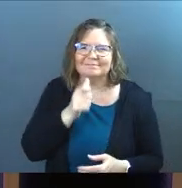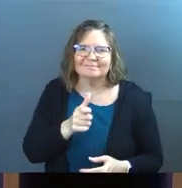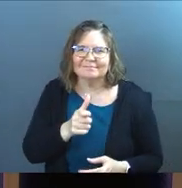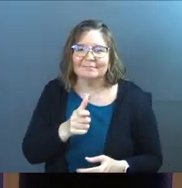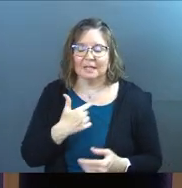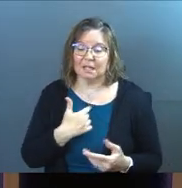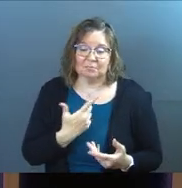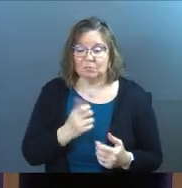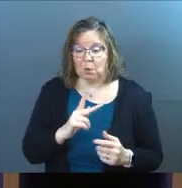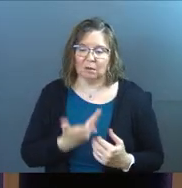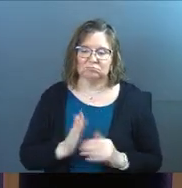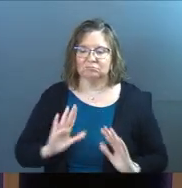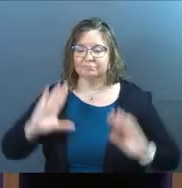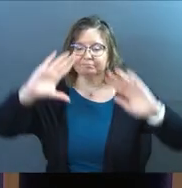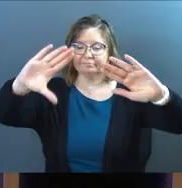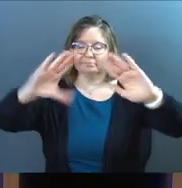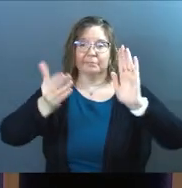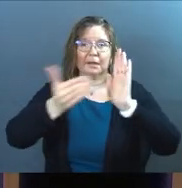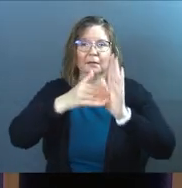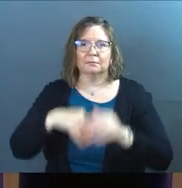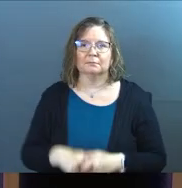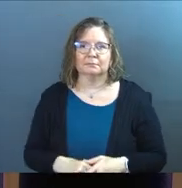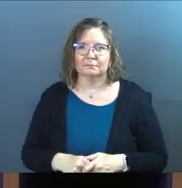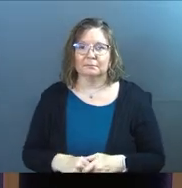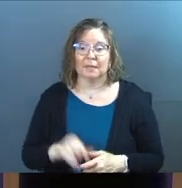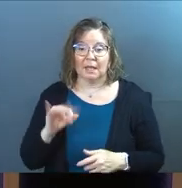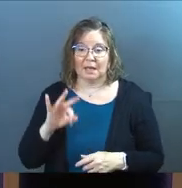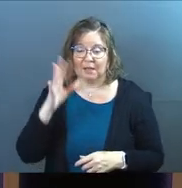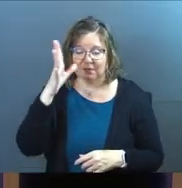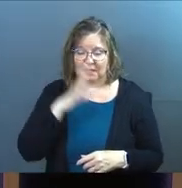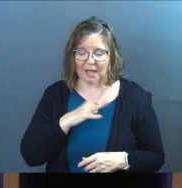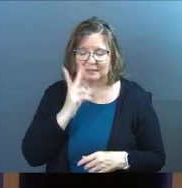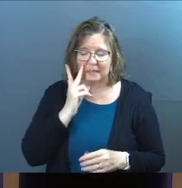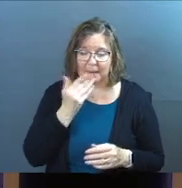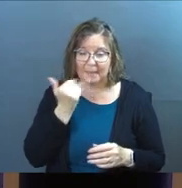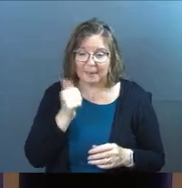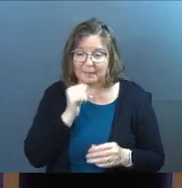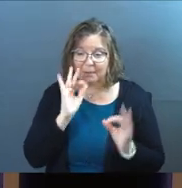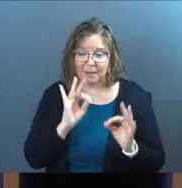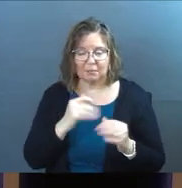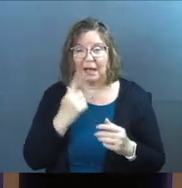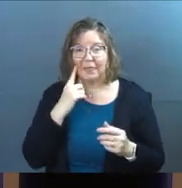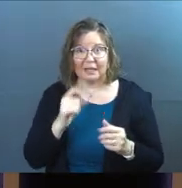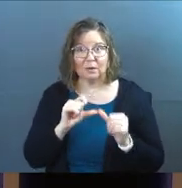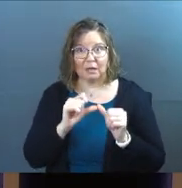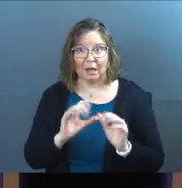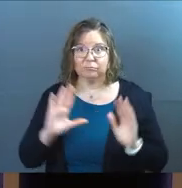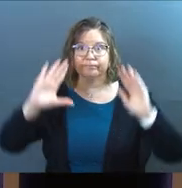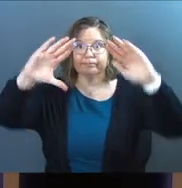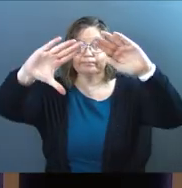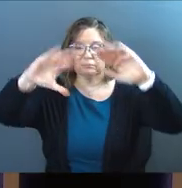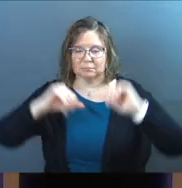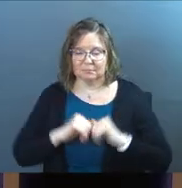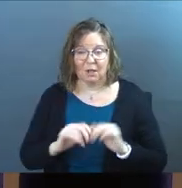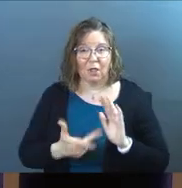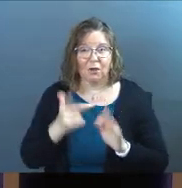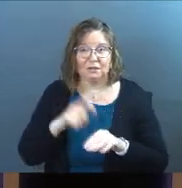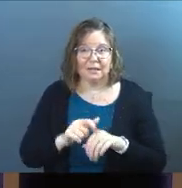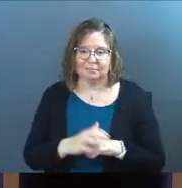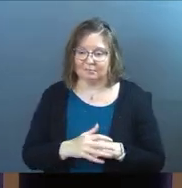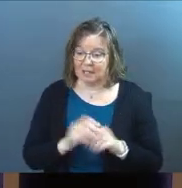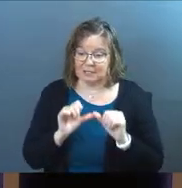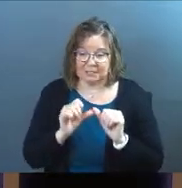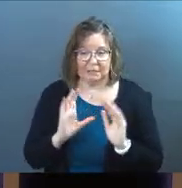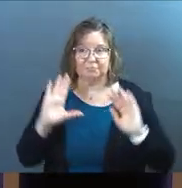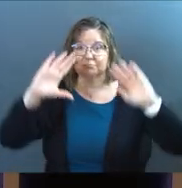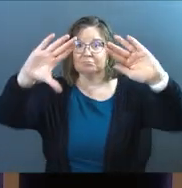He just gets his hands right back up there. And if the guy's sight had been a little bit better but not perfect yet, I think he'd have gone a third time. Let's